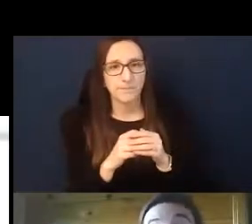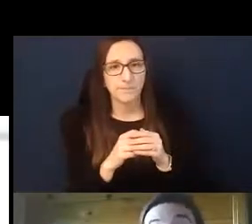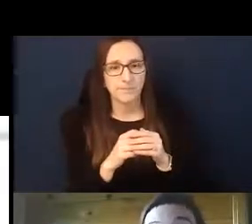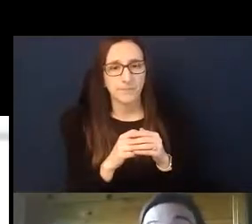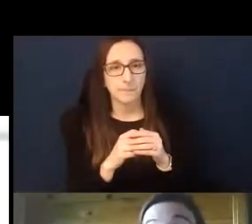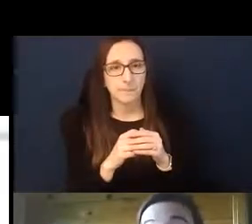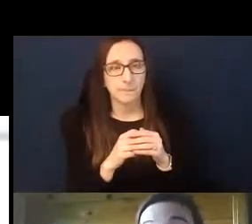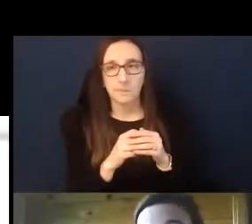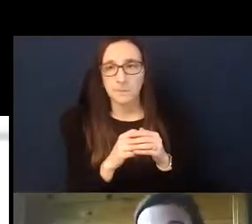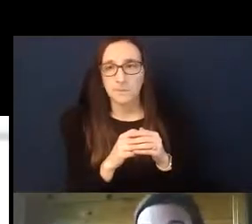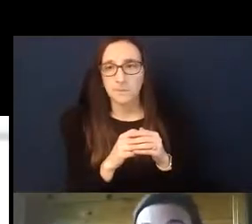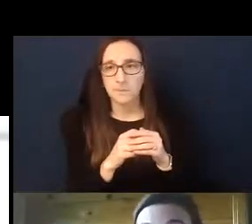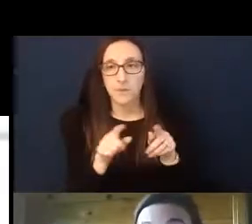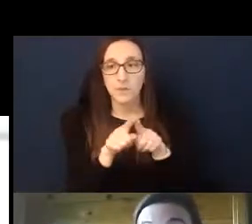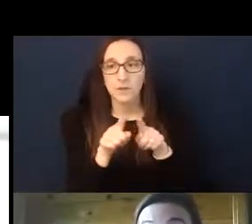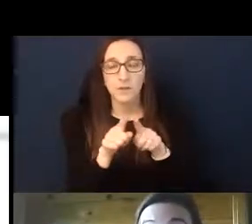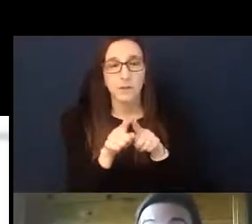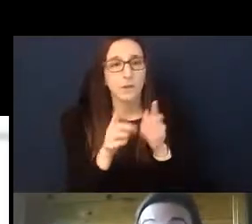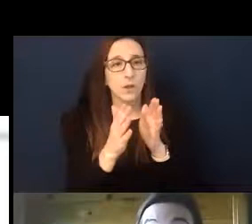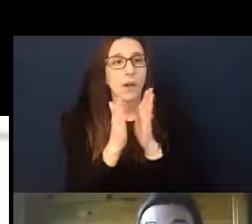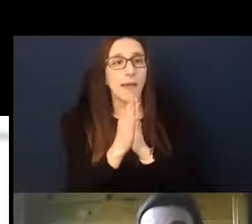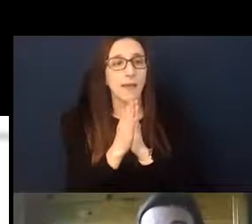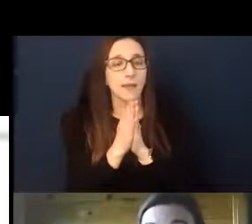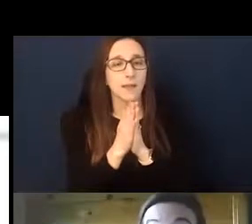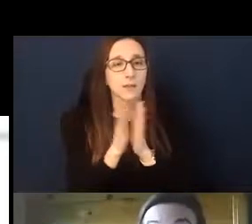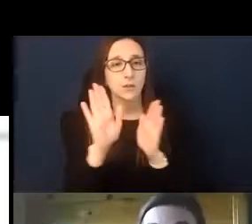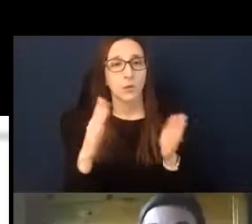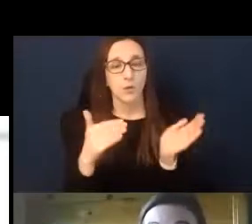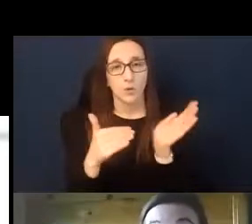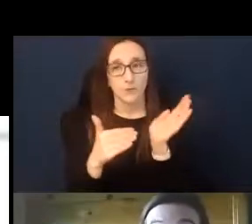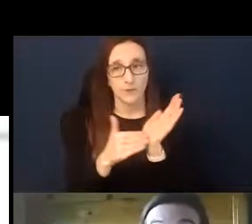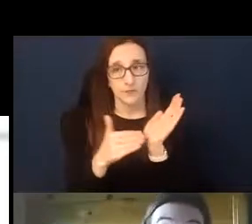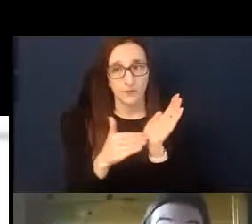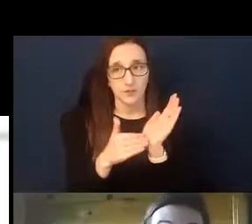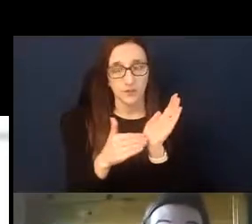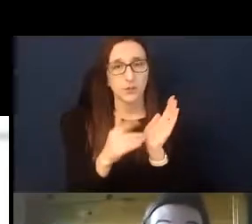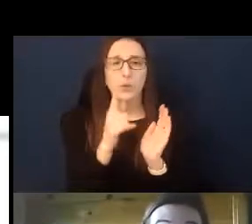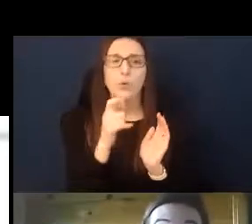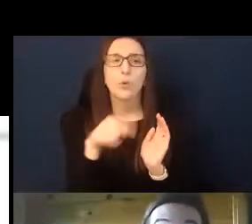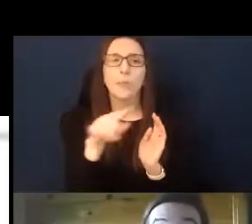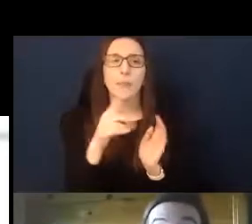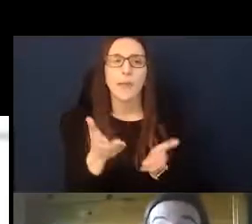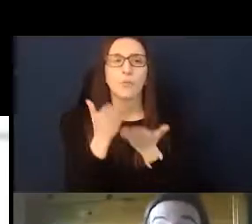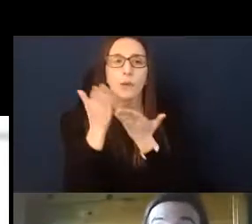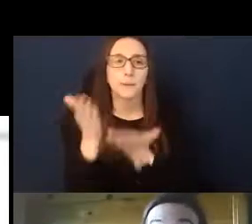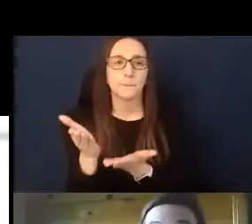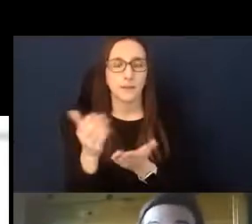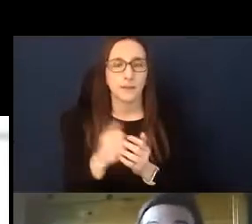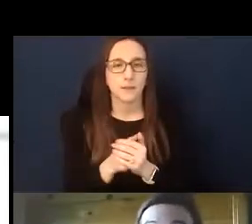You could also ask your physician or your doctor who they recommend.